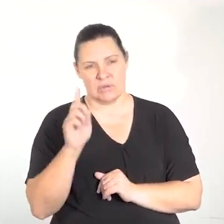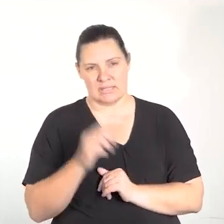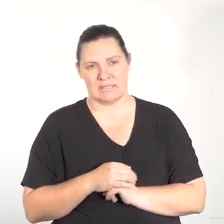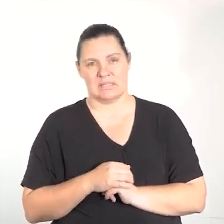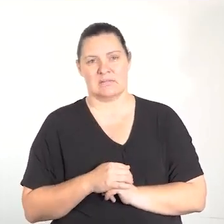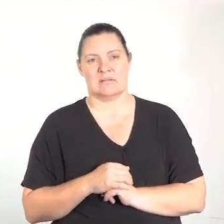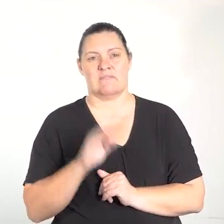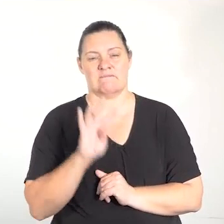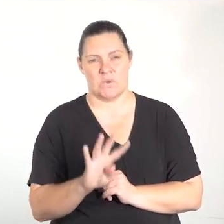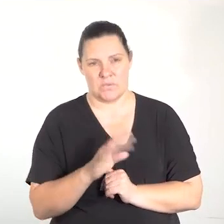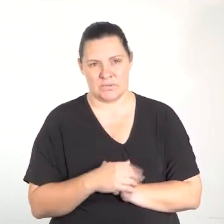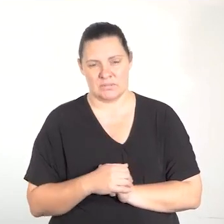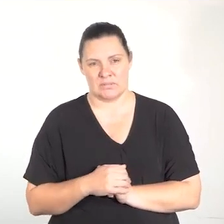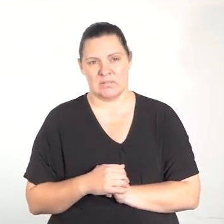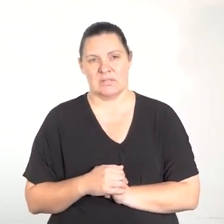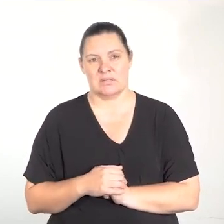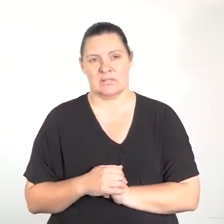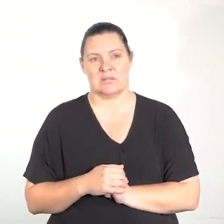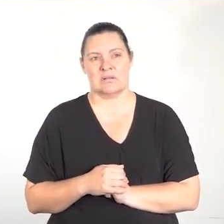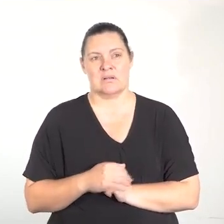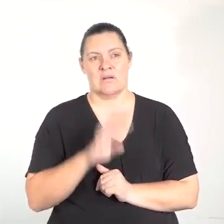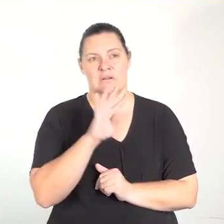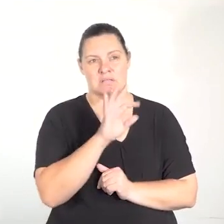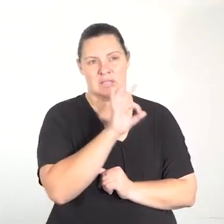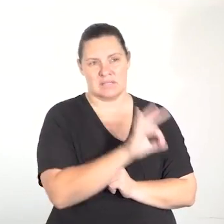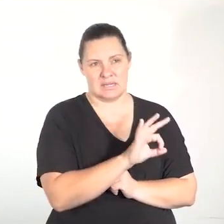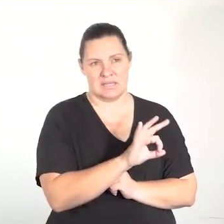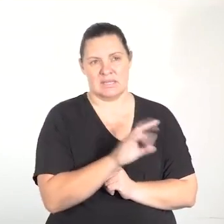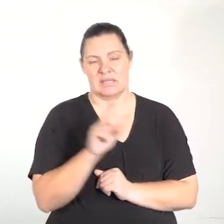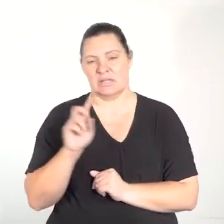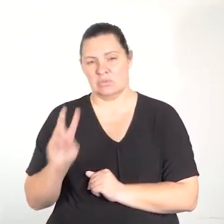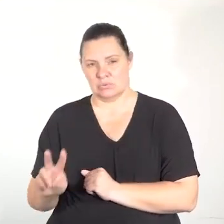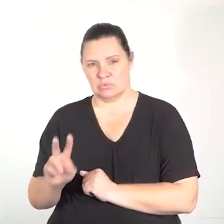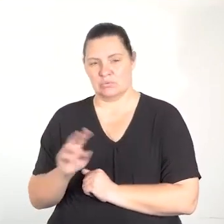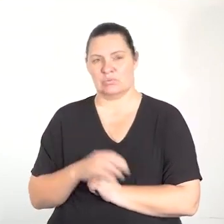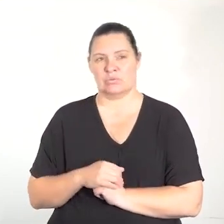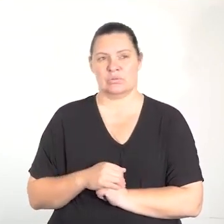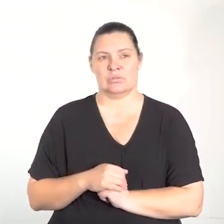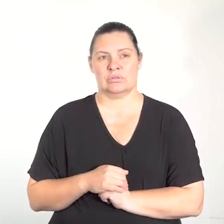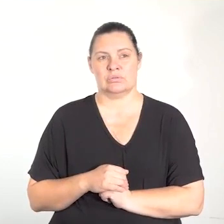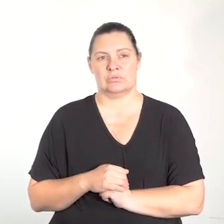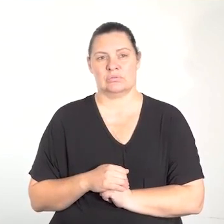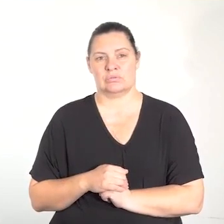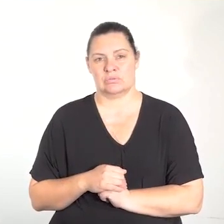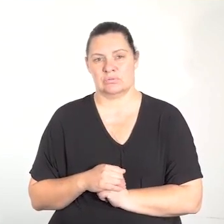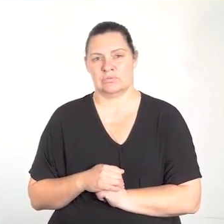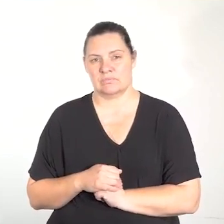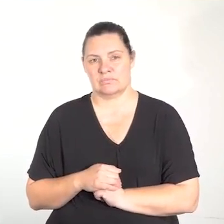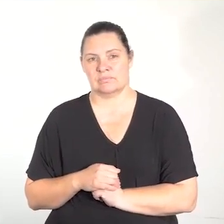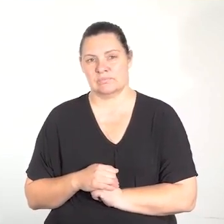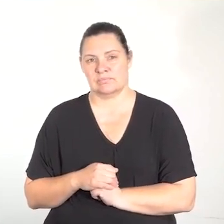8? Yes, you are correct. It is 4. So if we divide 12 by 4 and we divide 8 by 4, we